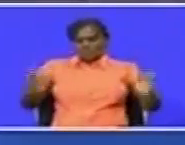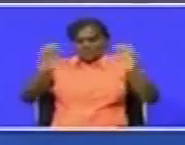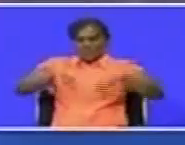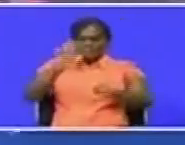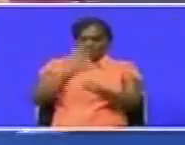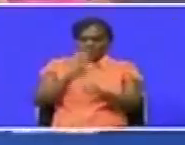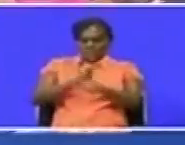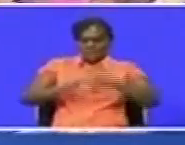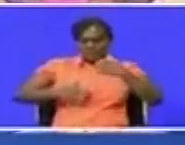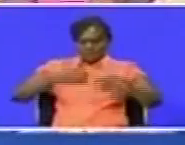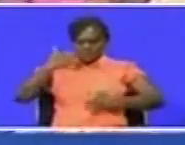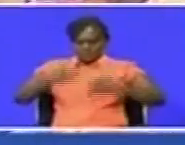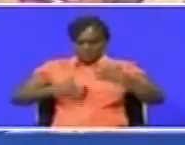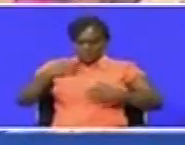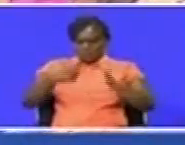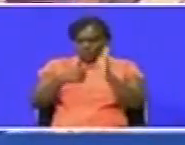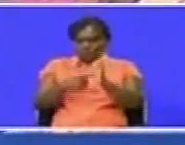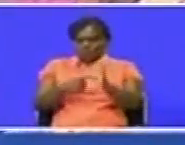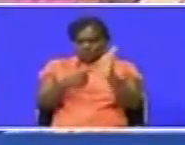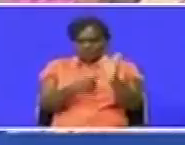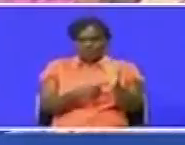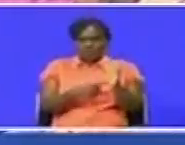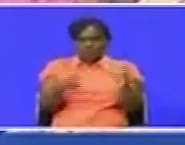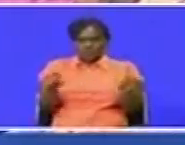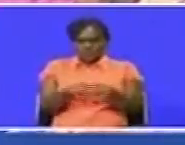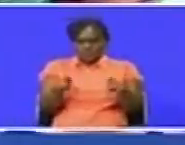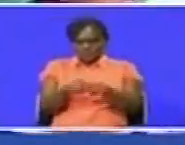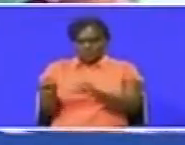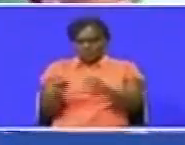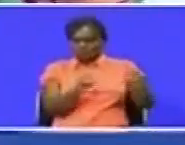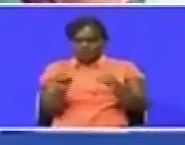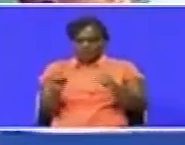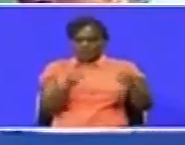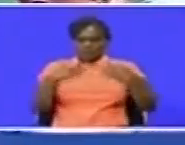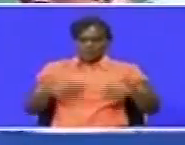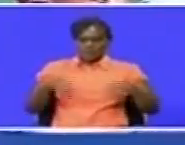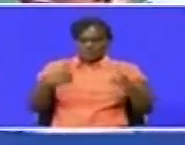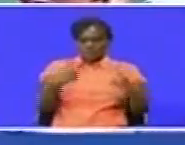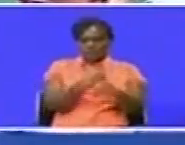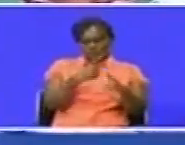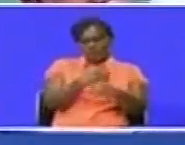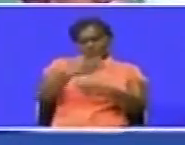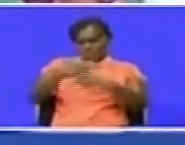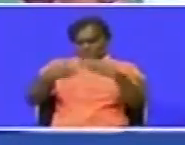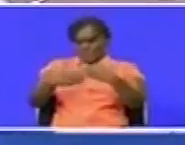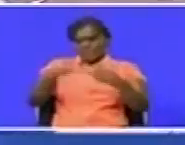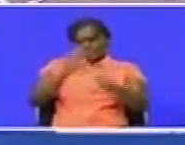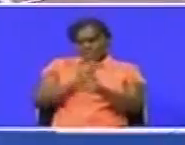Multiple reactions have since manifested here, and it's the decision to evict people in several buildings that has left many